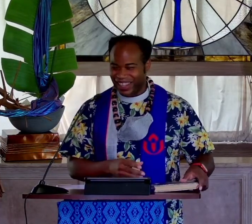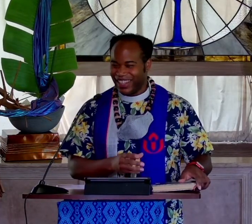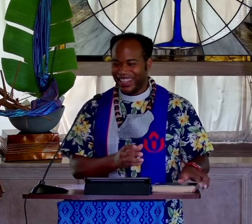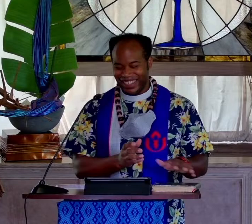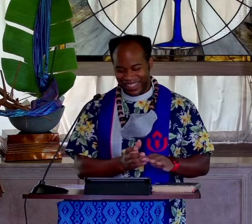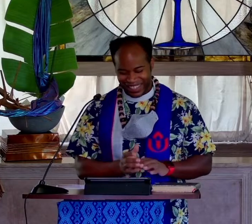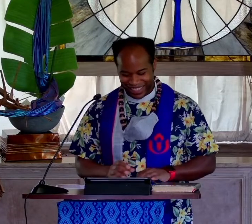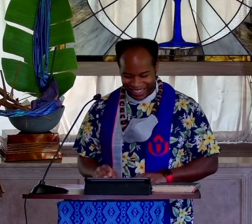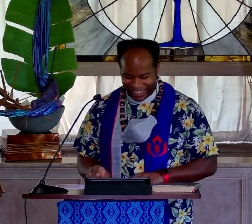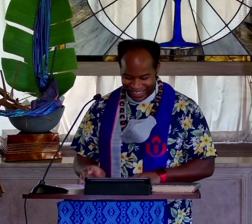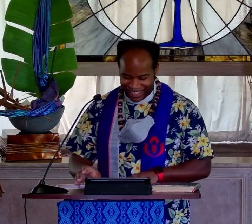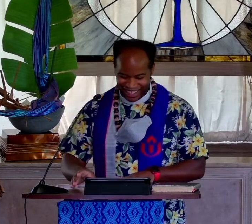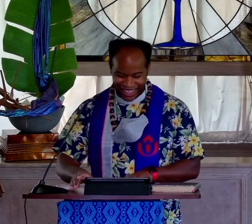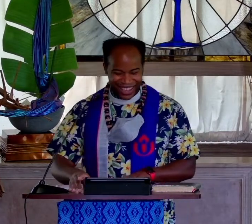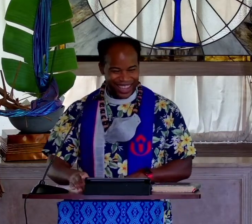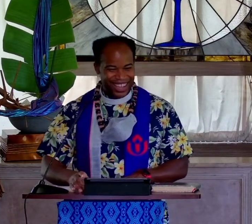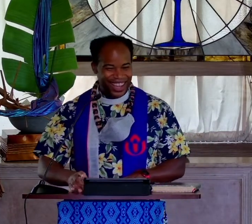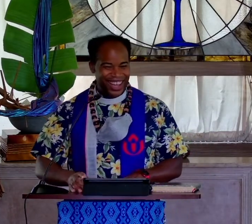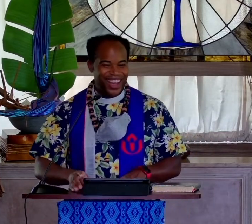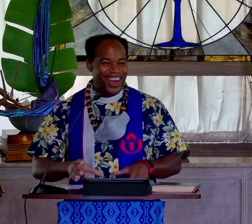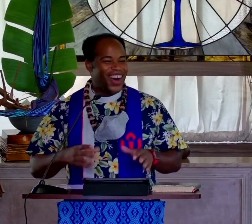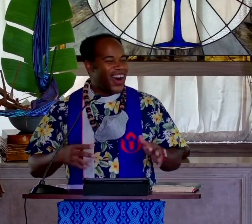Indeed.